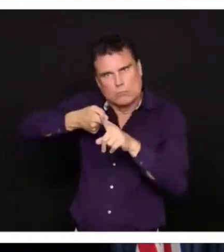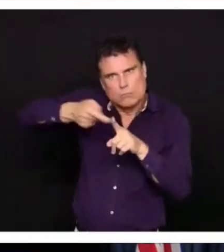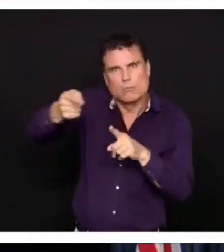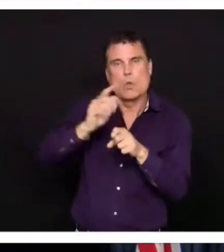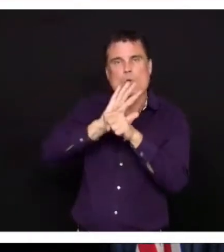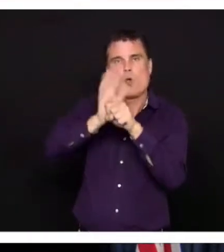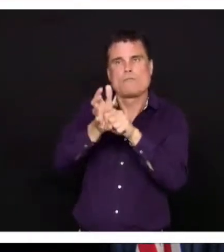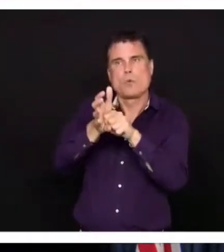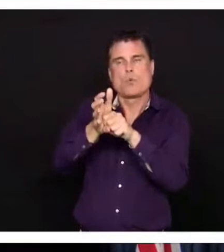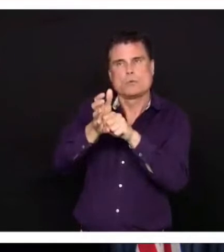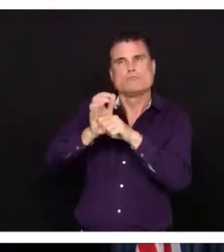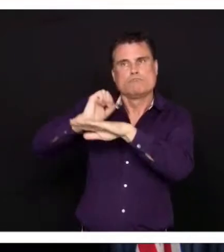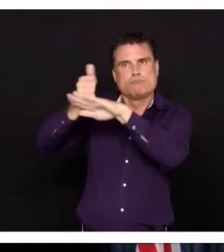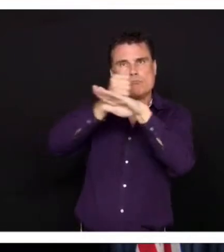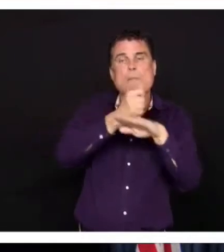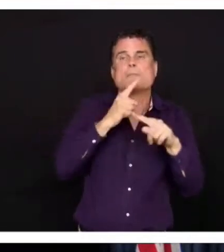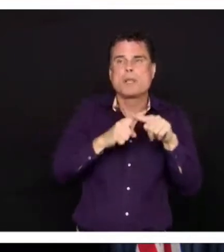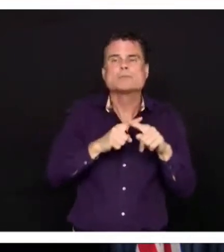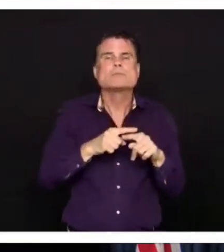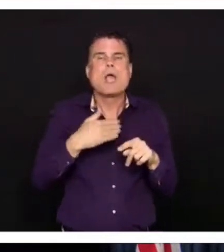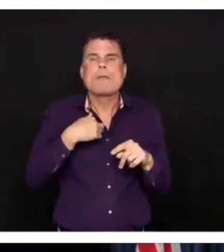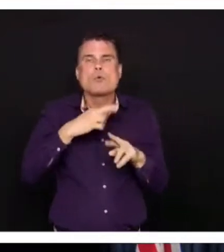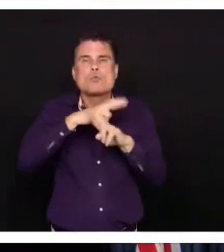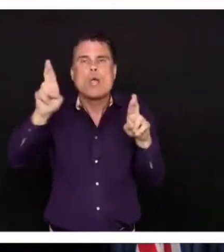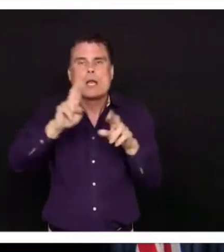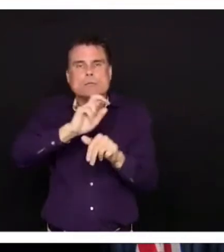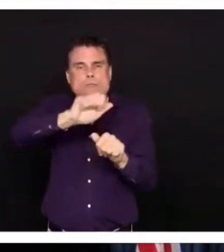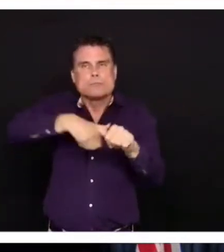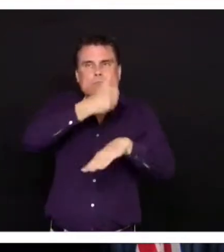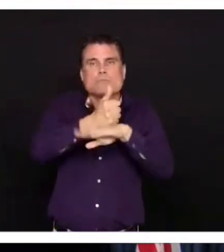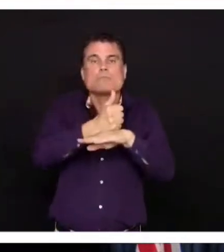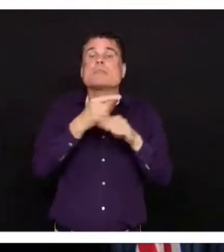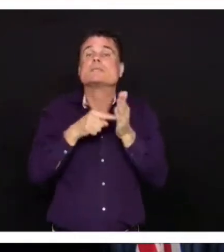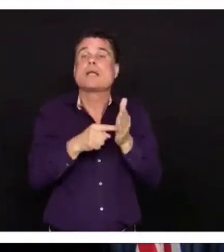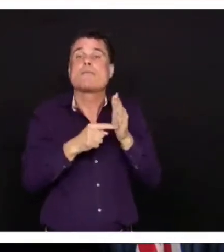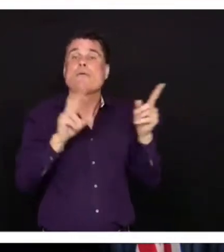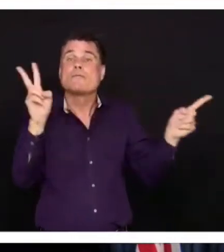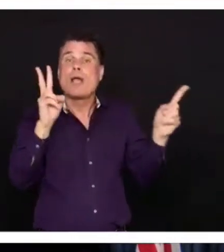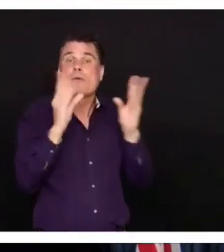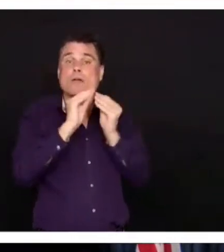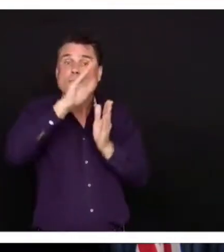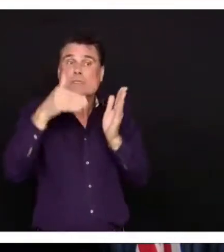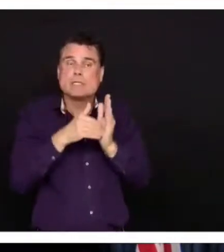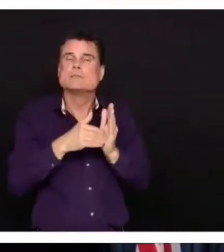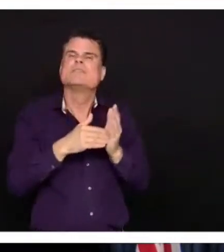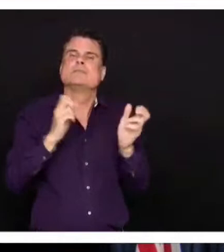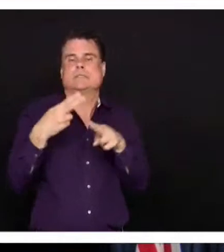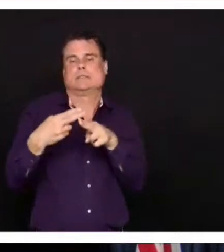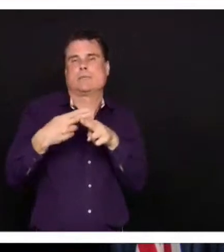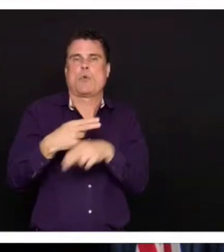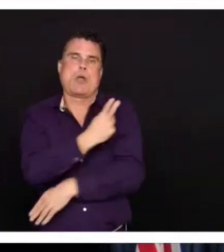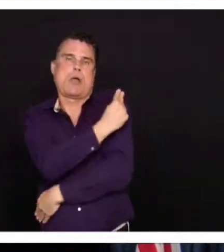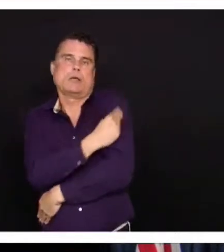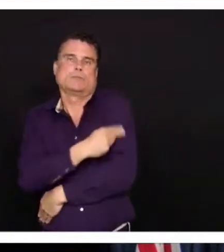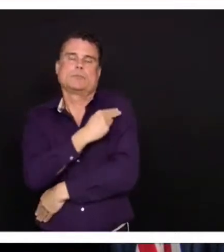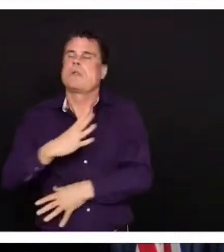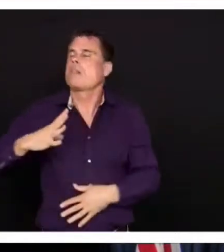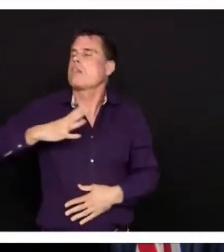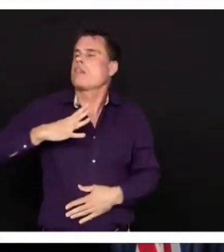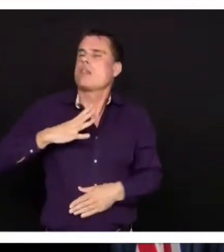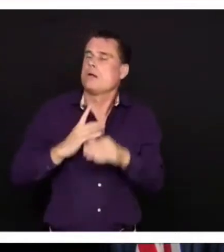including ventilator capacity, to address a surge based on the models that we presented to you on March 27th. On